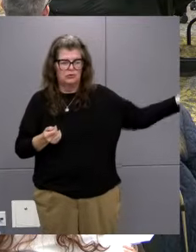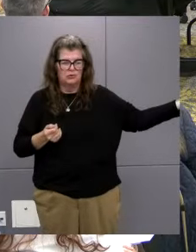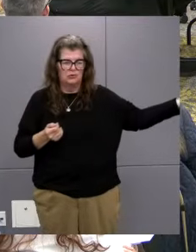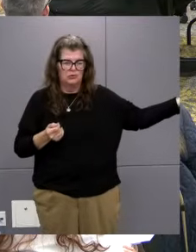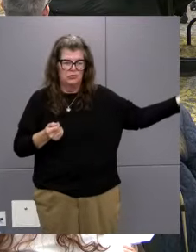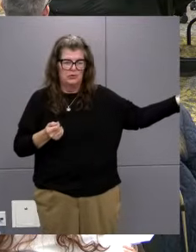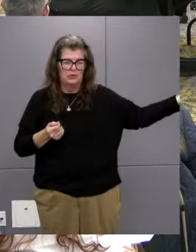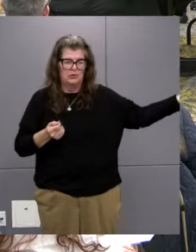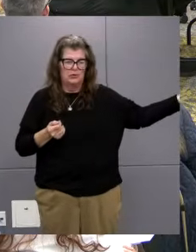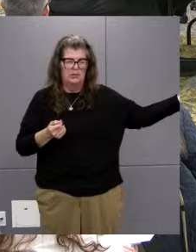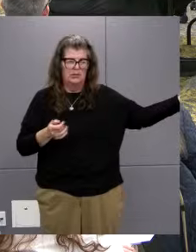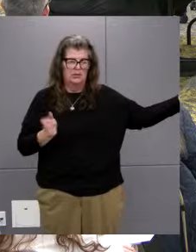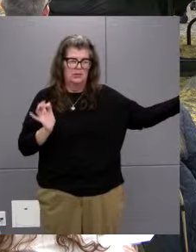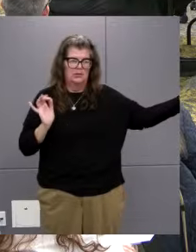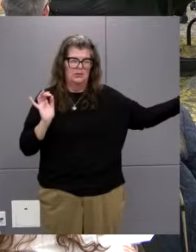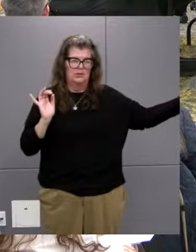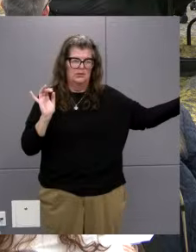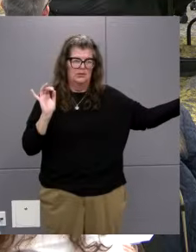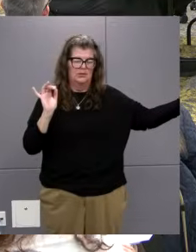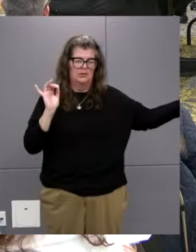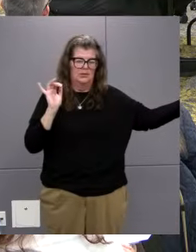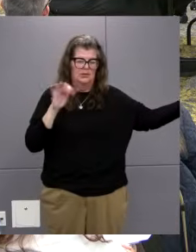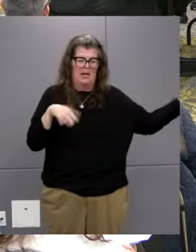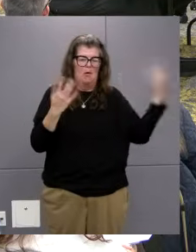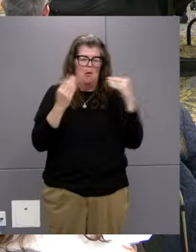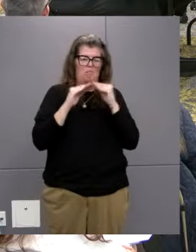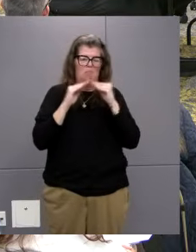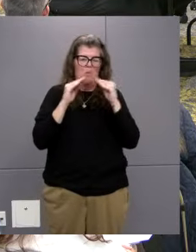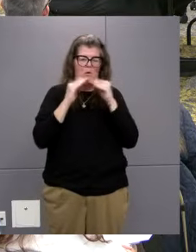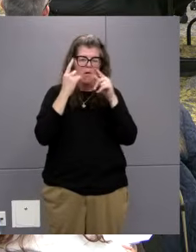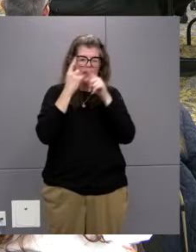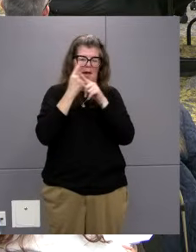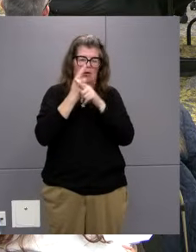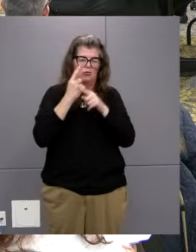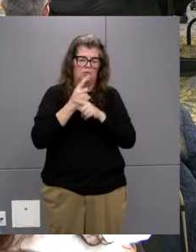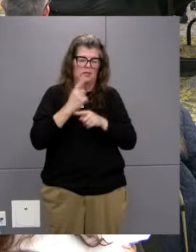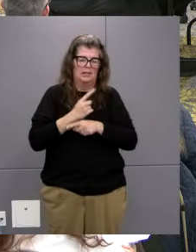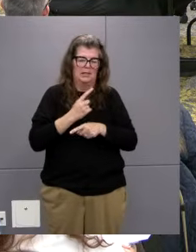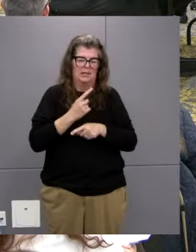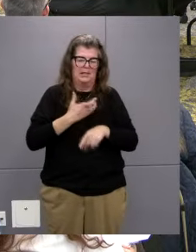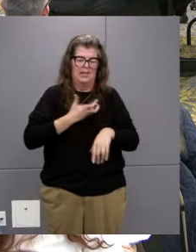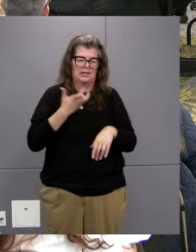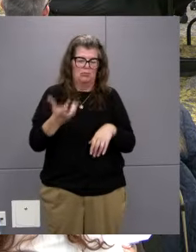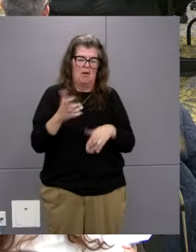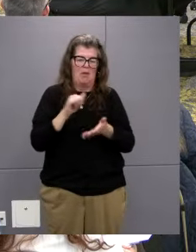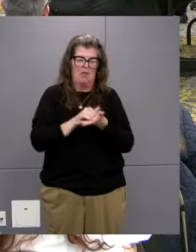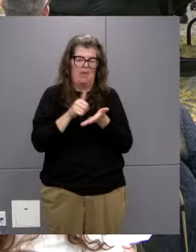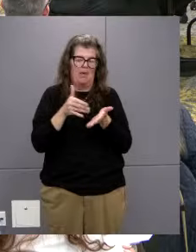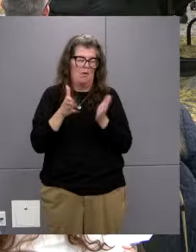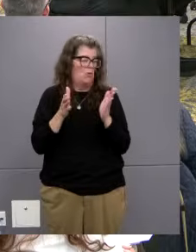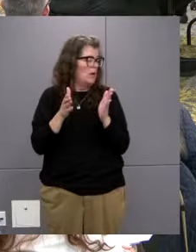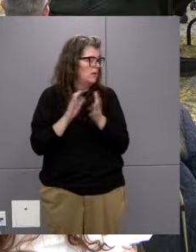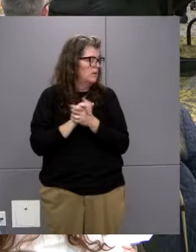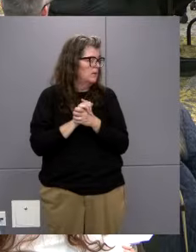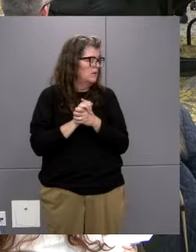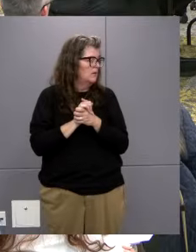they would more accurately express what actually happened, then the minutes will be